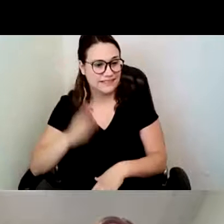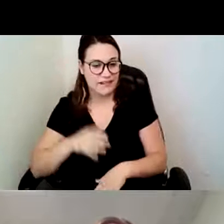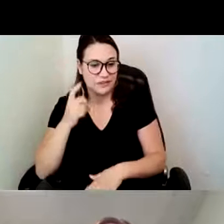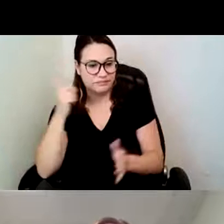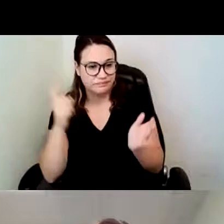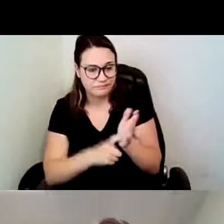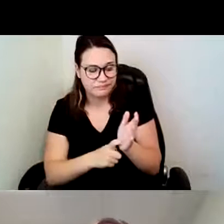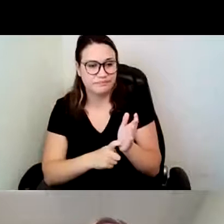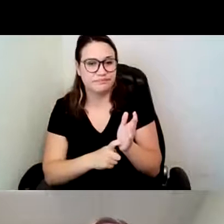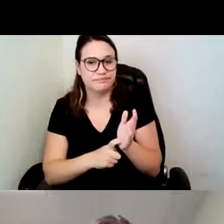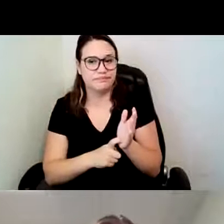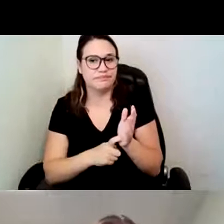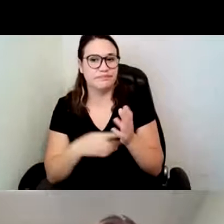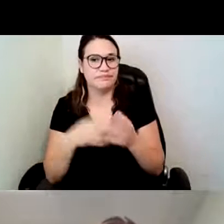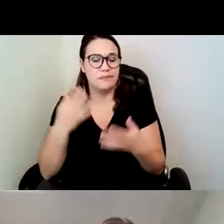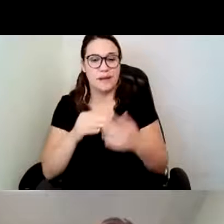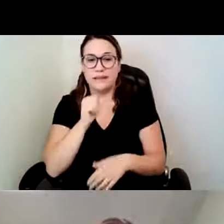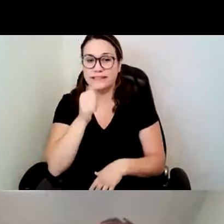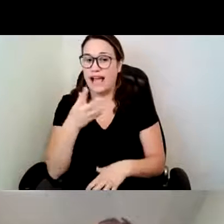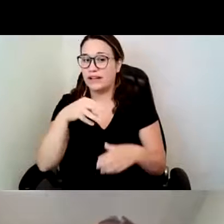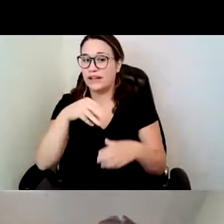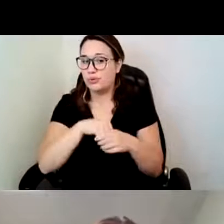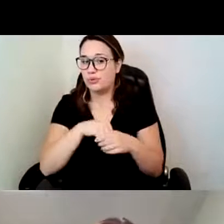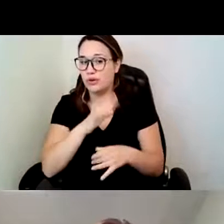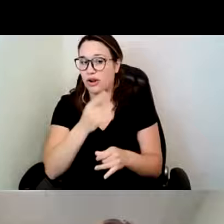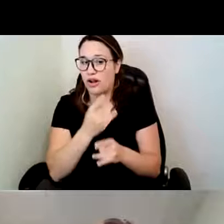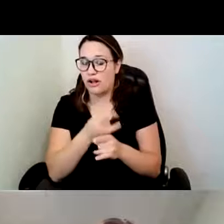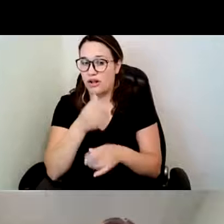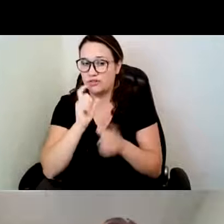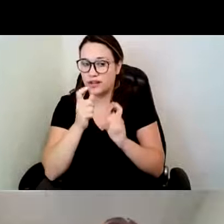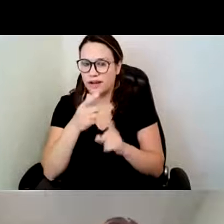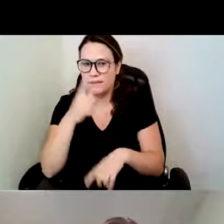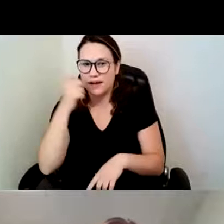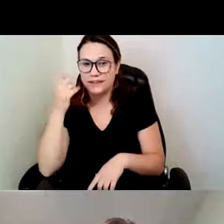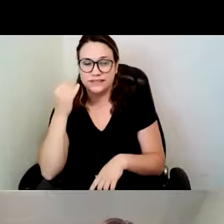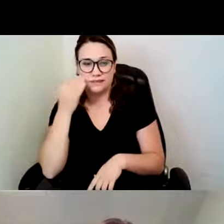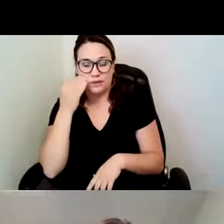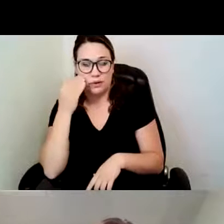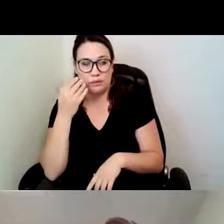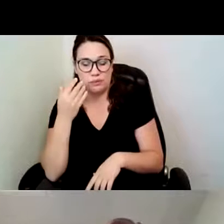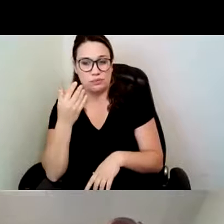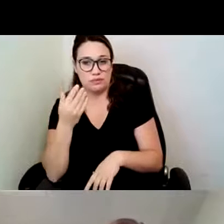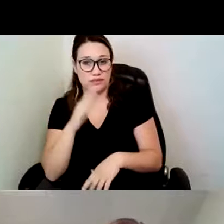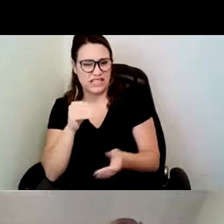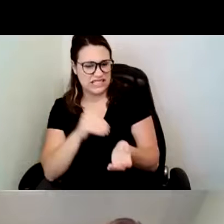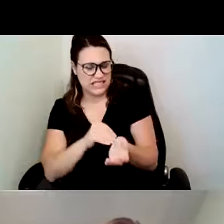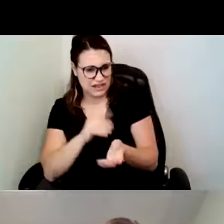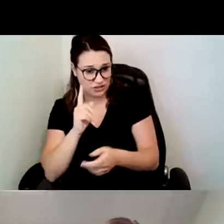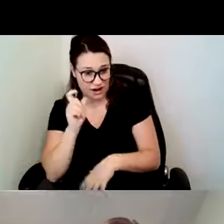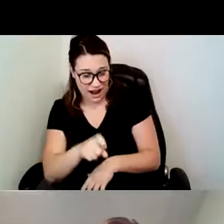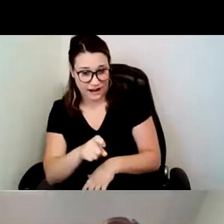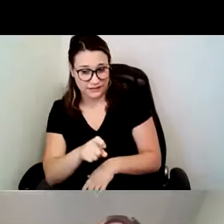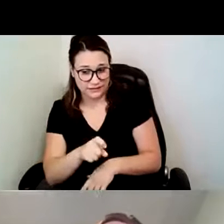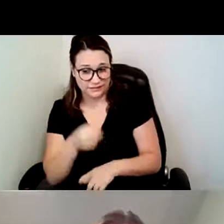and might not have disclosed it. Because the doctor kind of asked her, you know, are you drinking again?